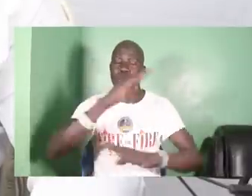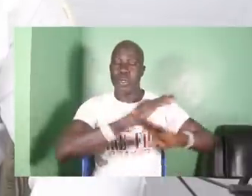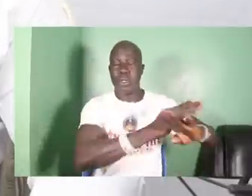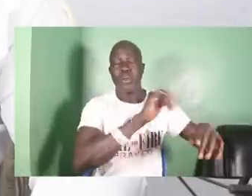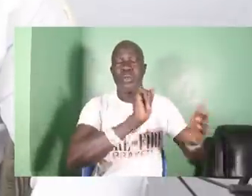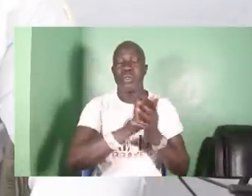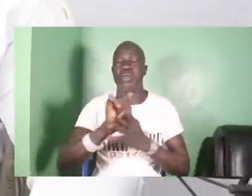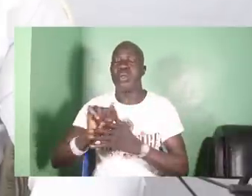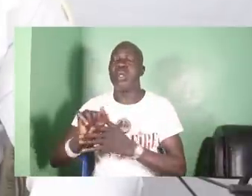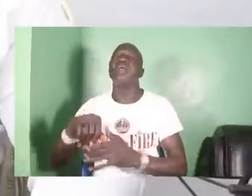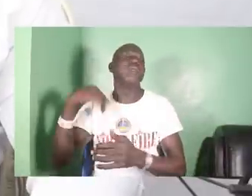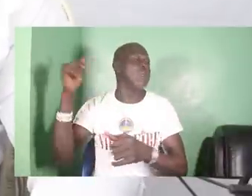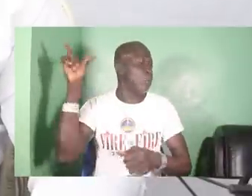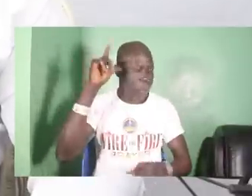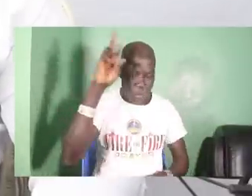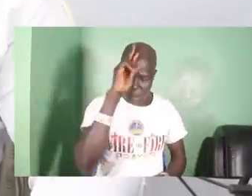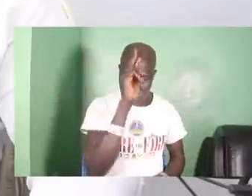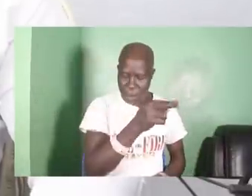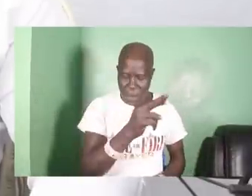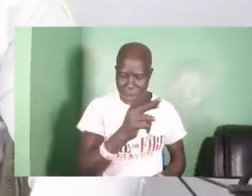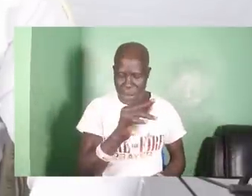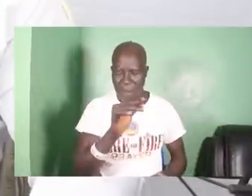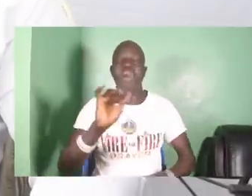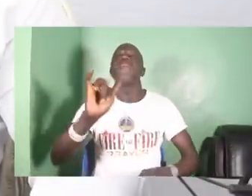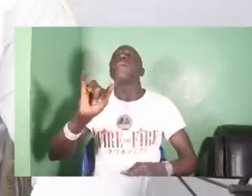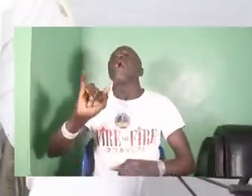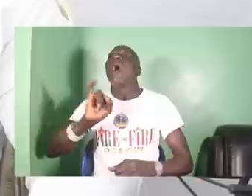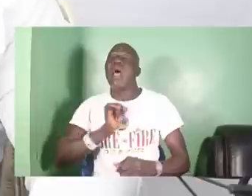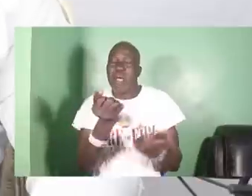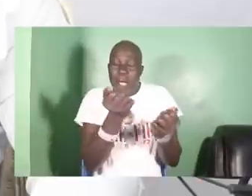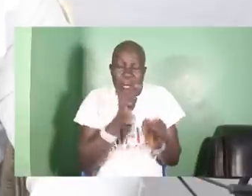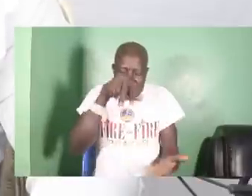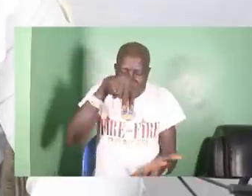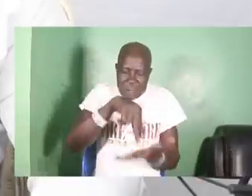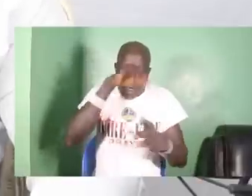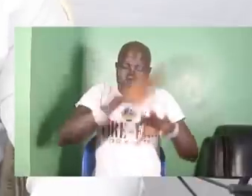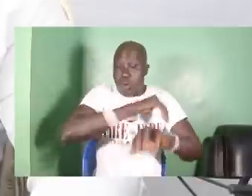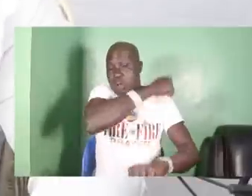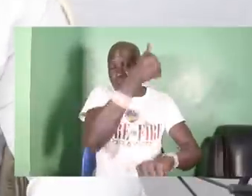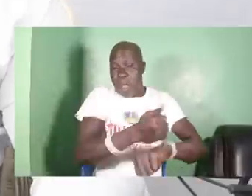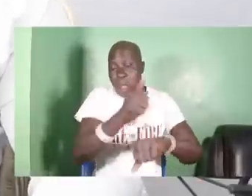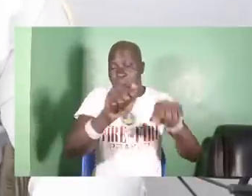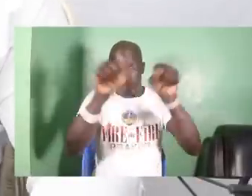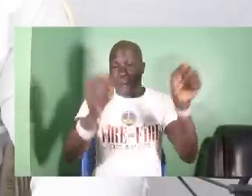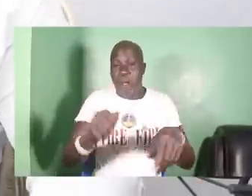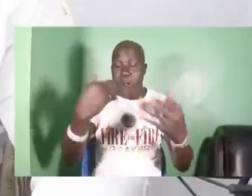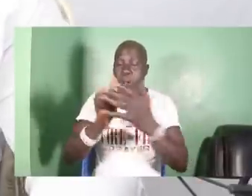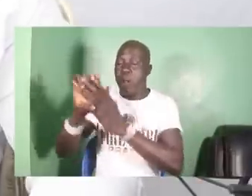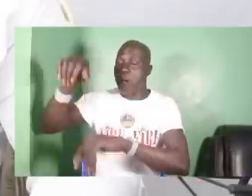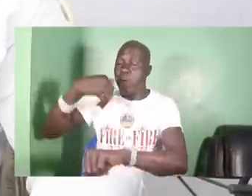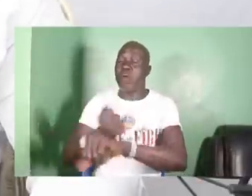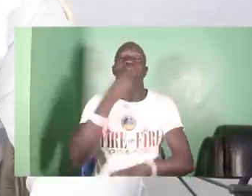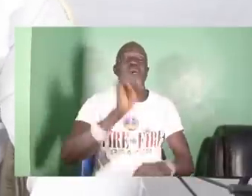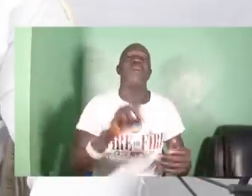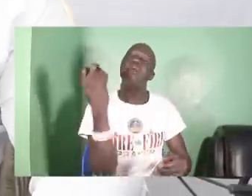was stagnation. Listen to me, sir. I stand on the ark of covenant. I